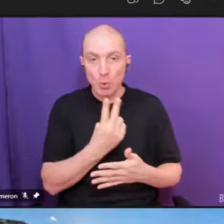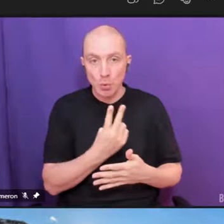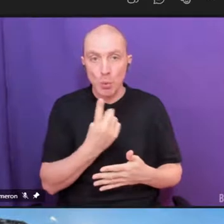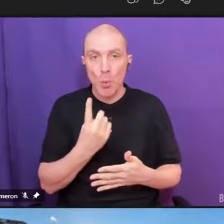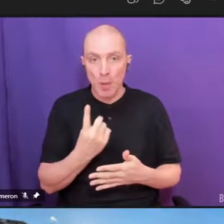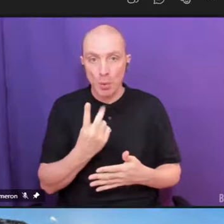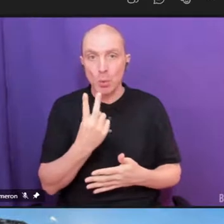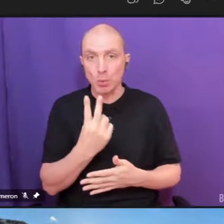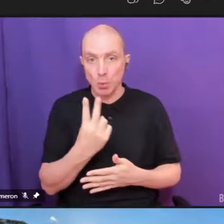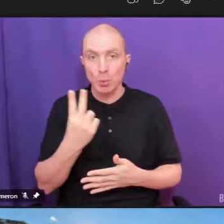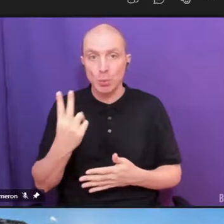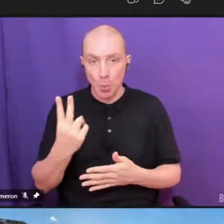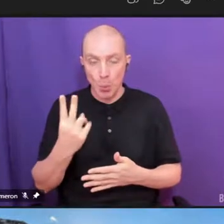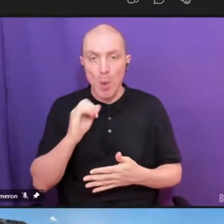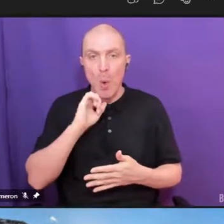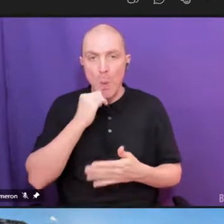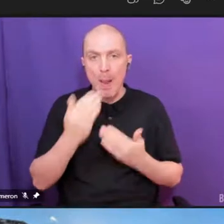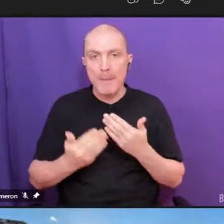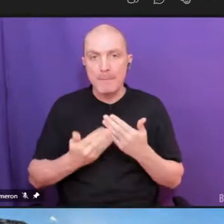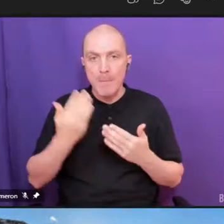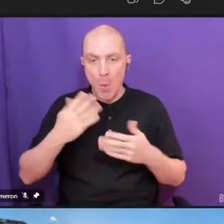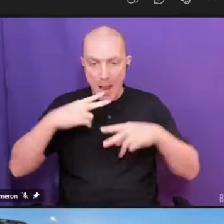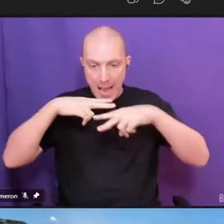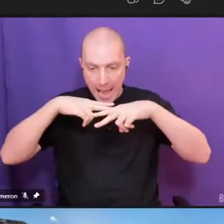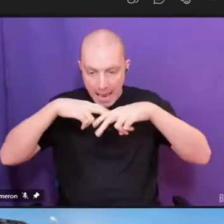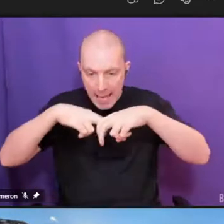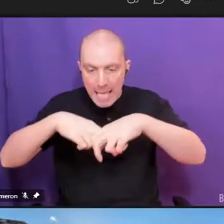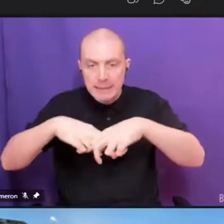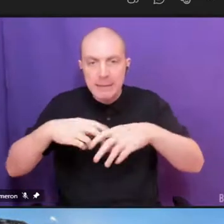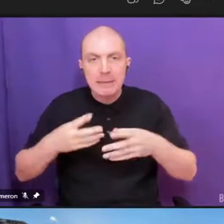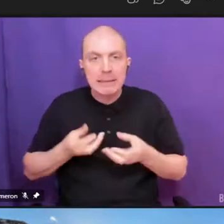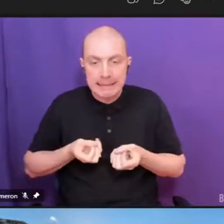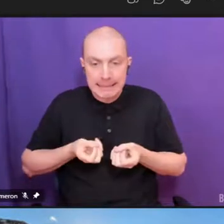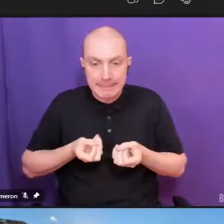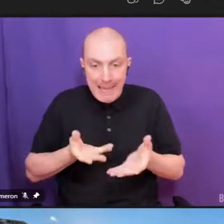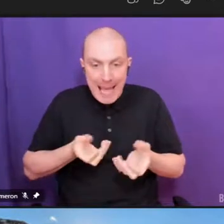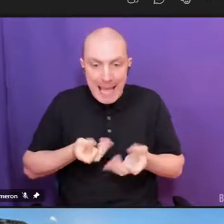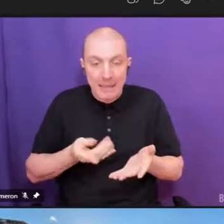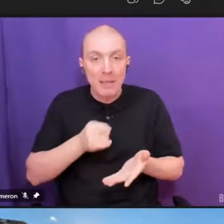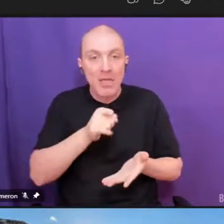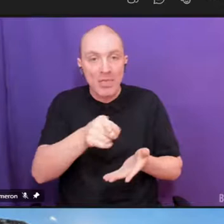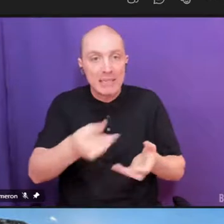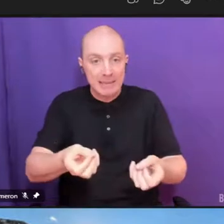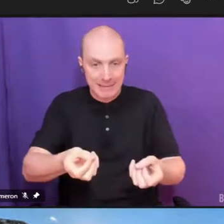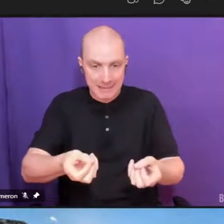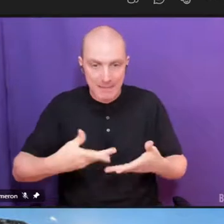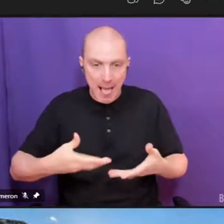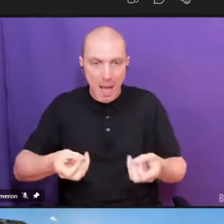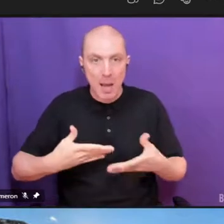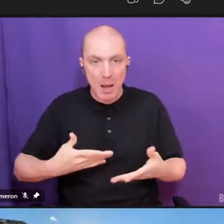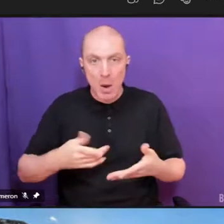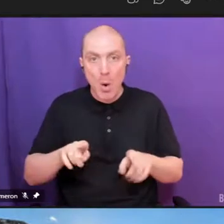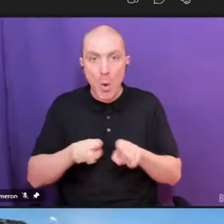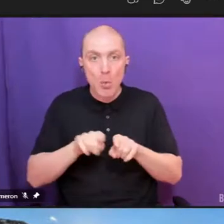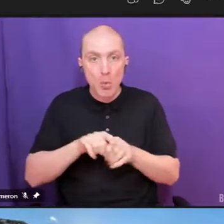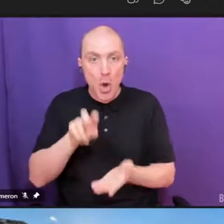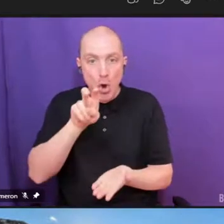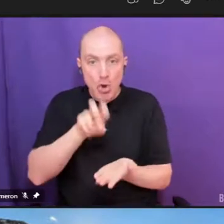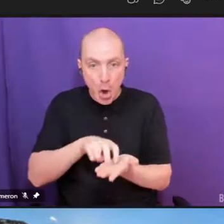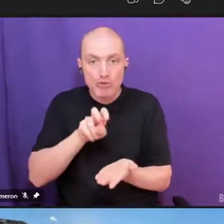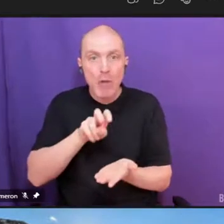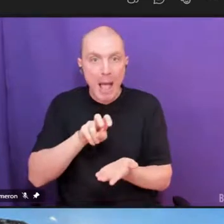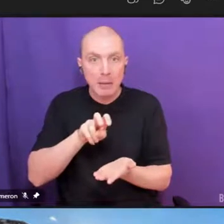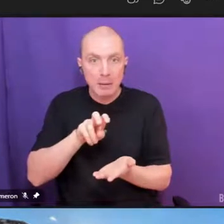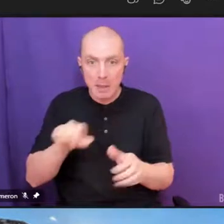further analysis around spend with suppliers and to look at contracts that were awarded during the pandemic. We'll undertake